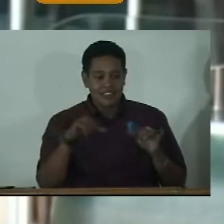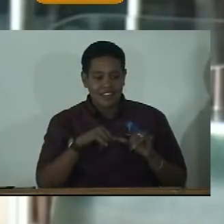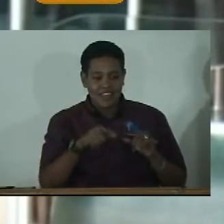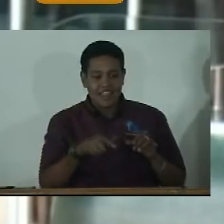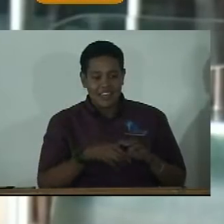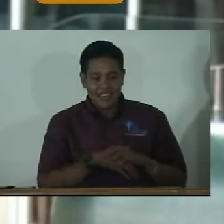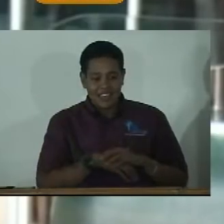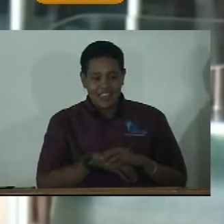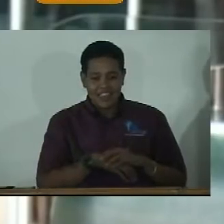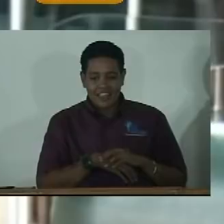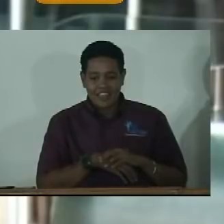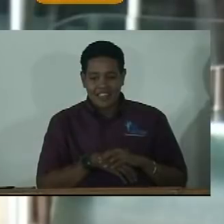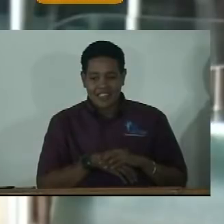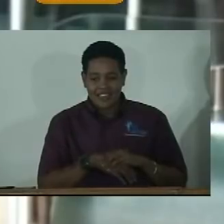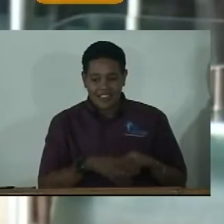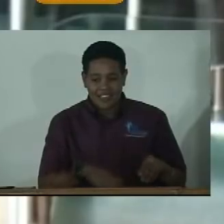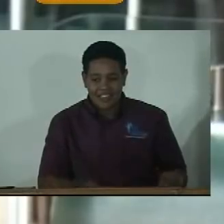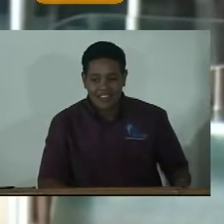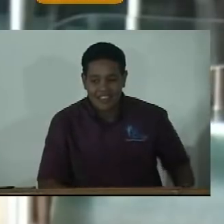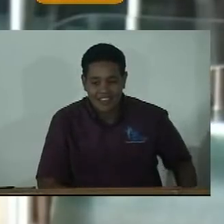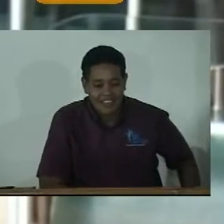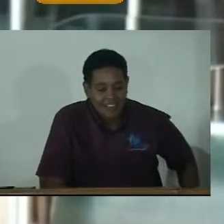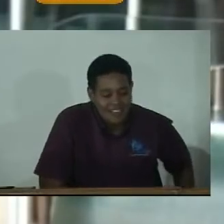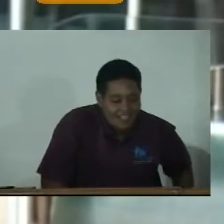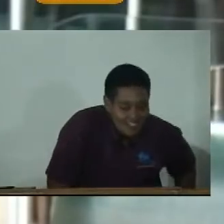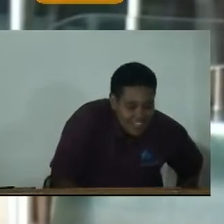And I'm sorry, Damien.